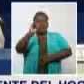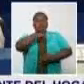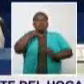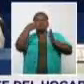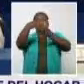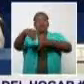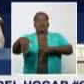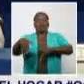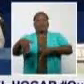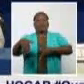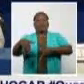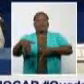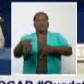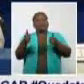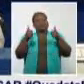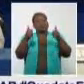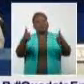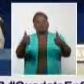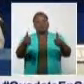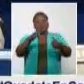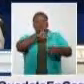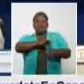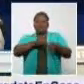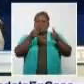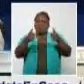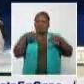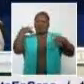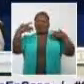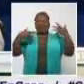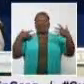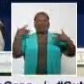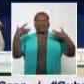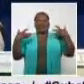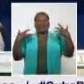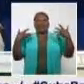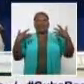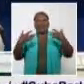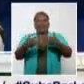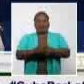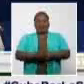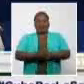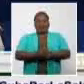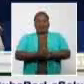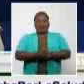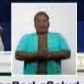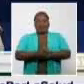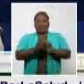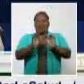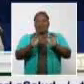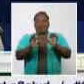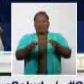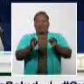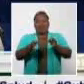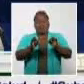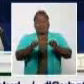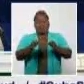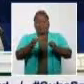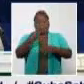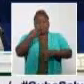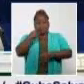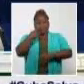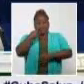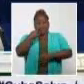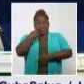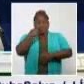We have to report that as of 12 o'clock last night, the day closed without any deaths, news